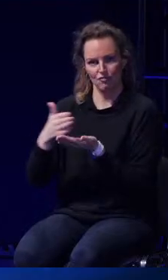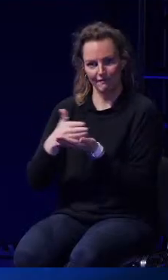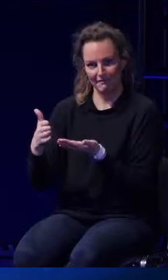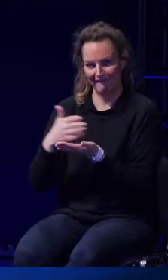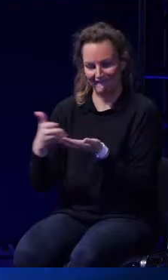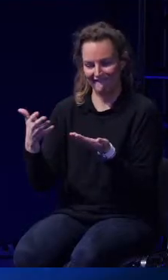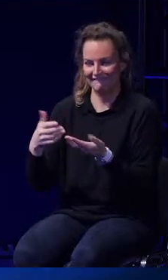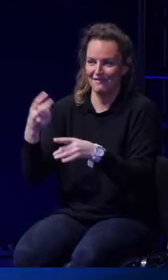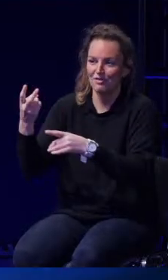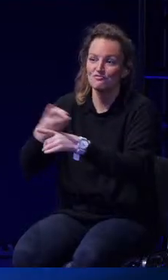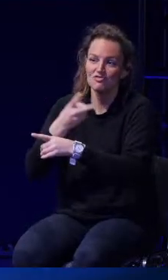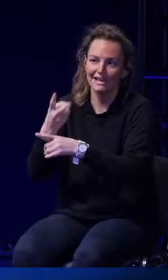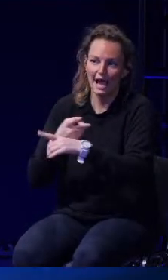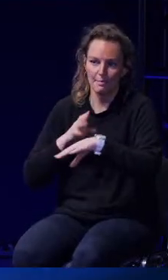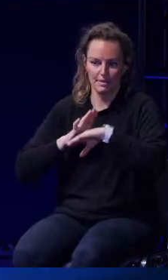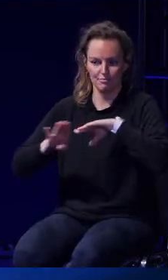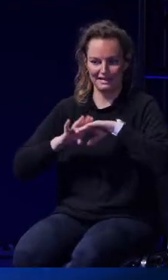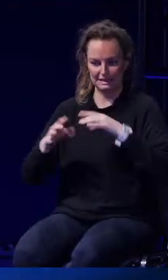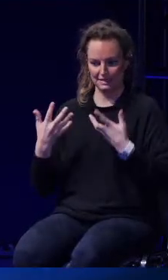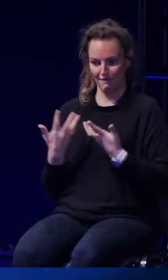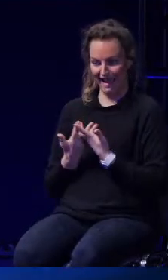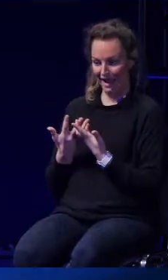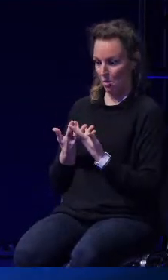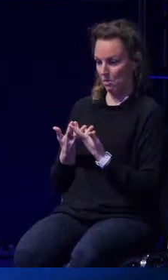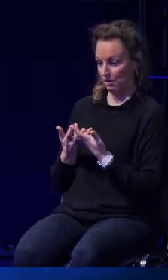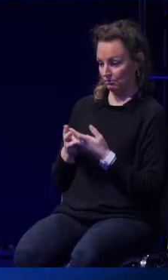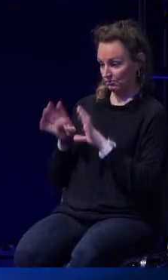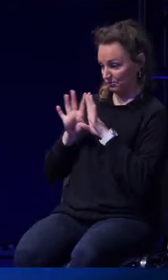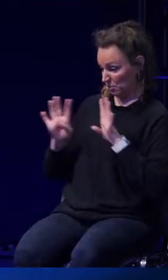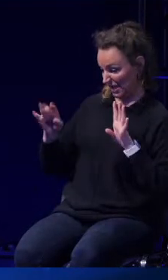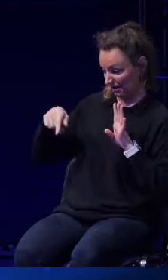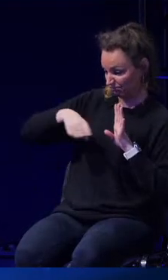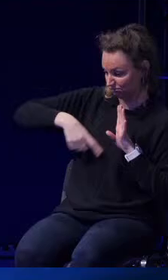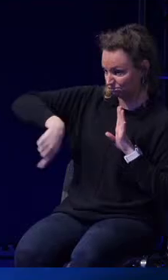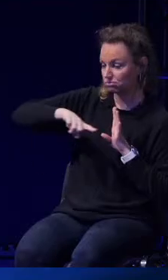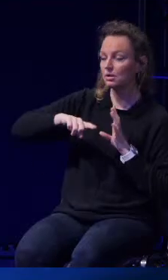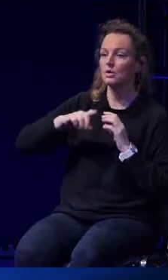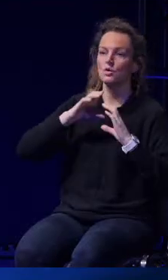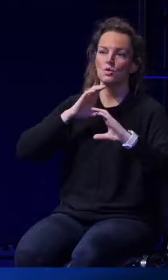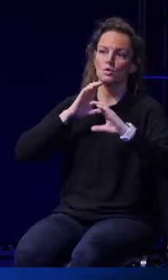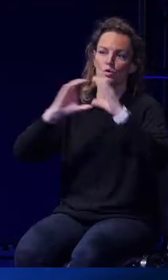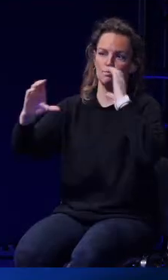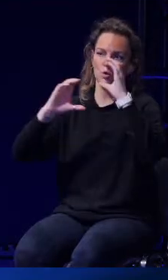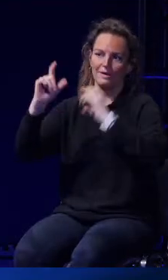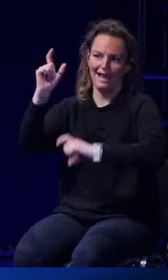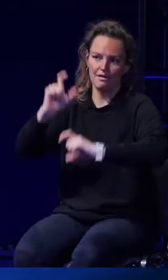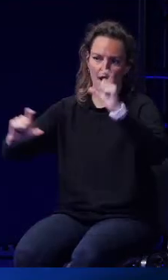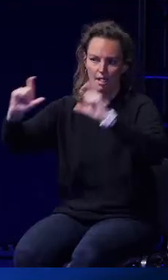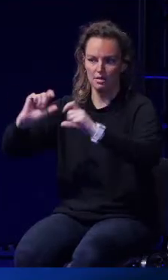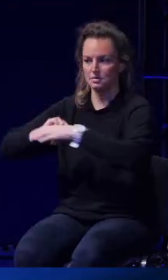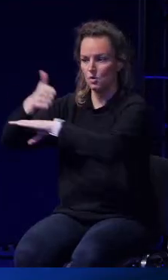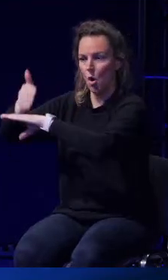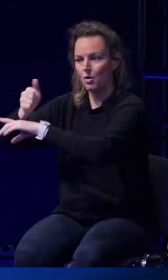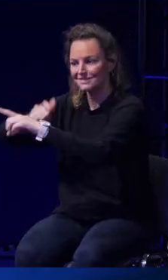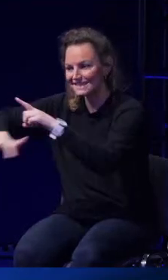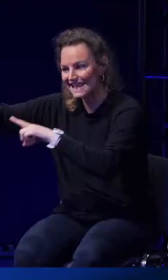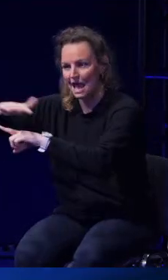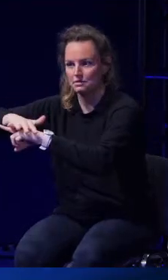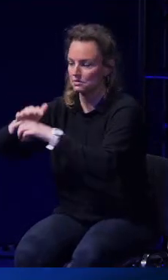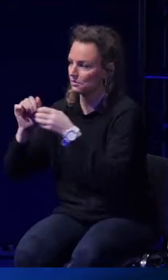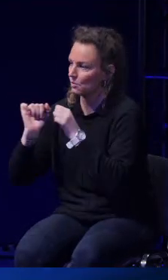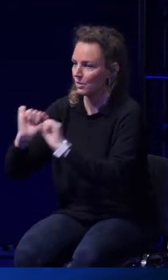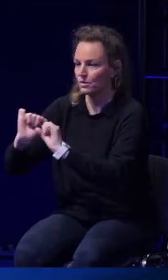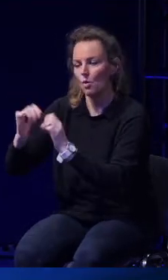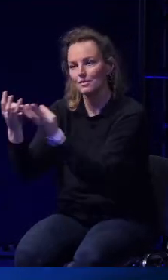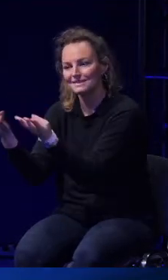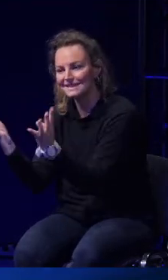and recast the practice of how you communicate colors on set when you with your lighting team or with a